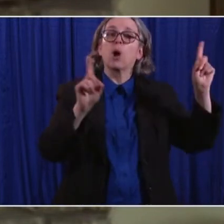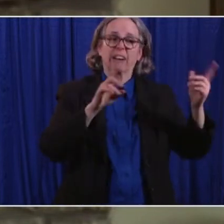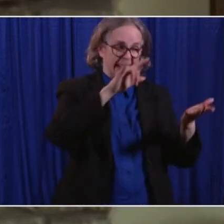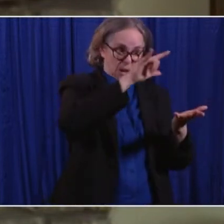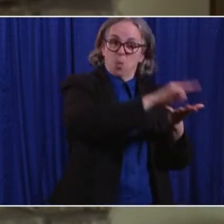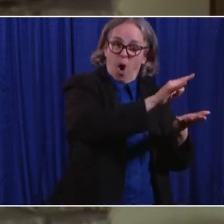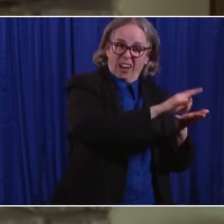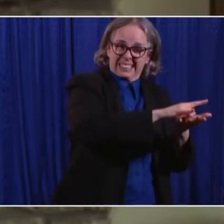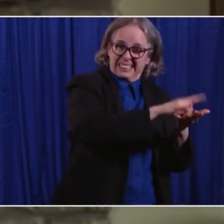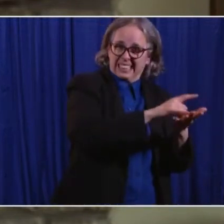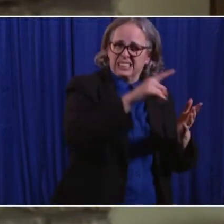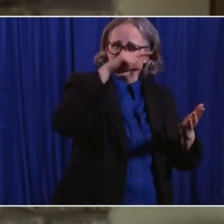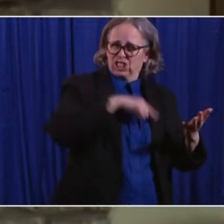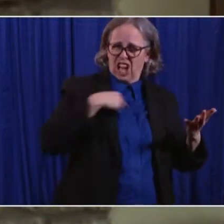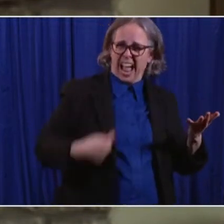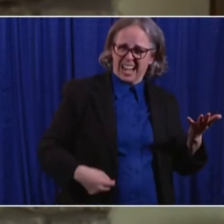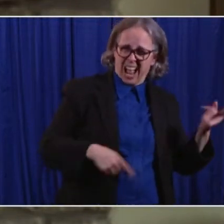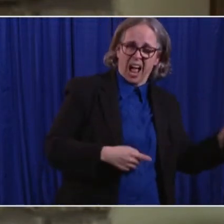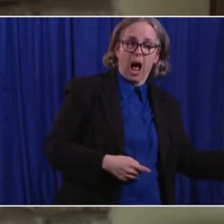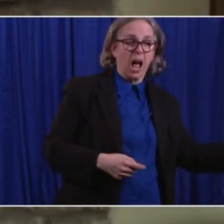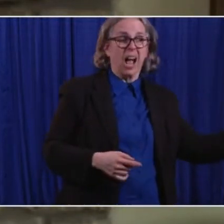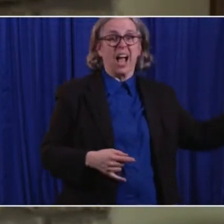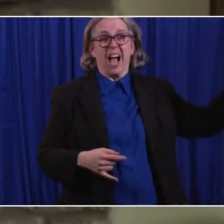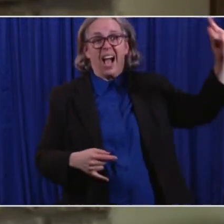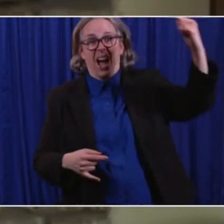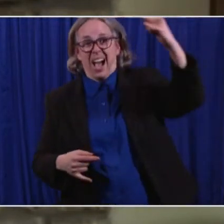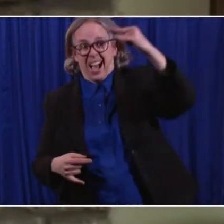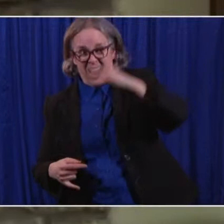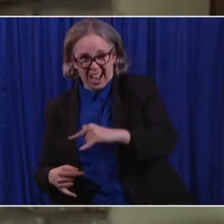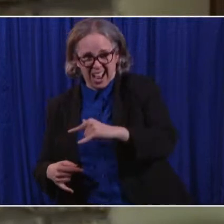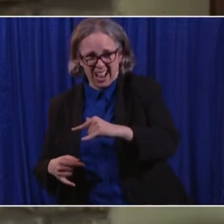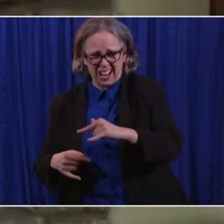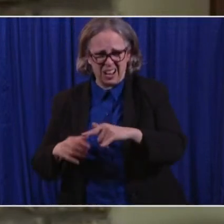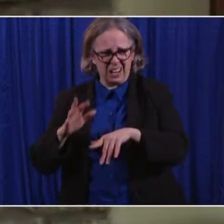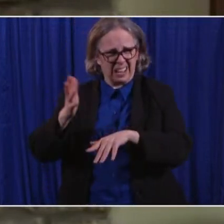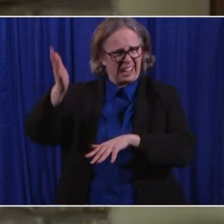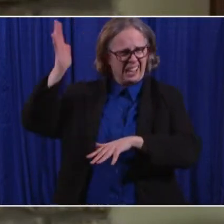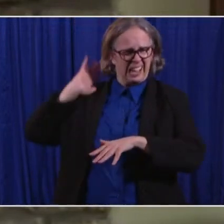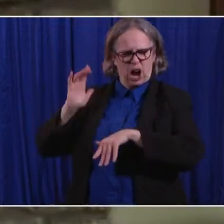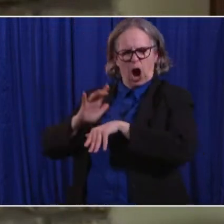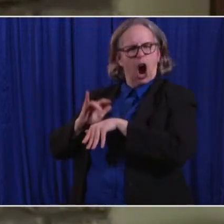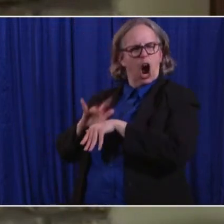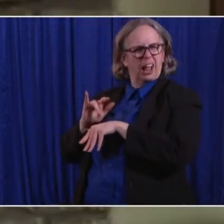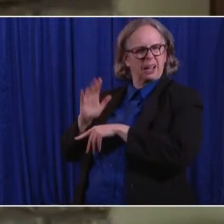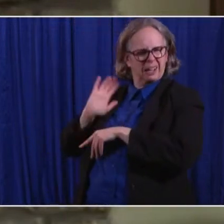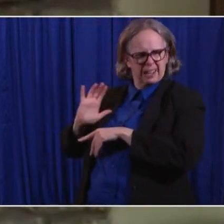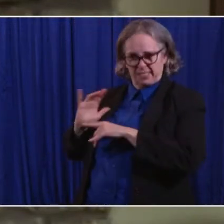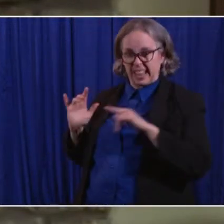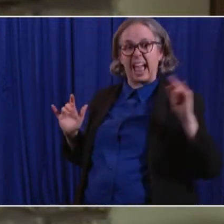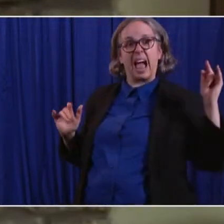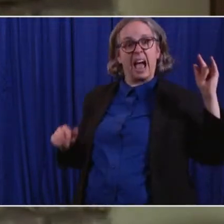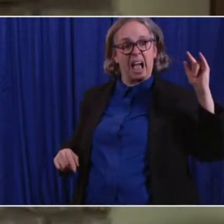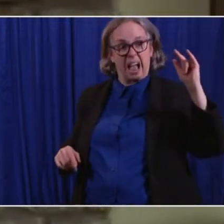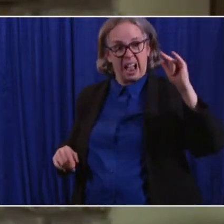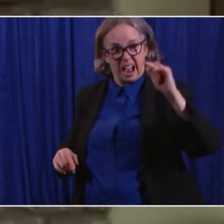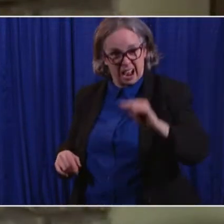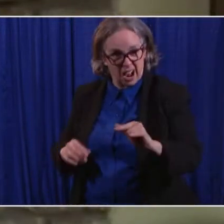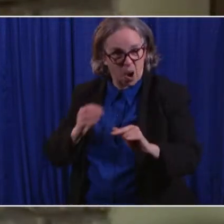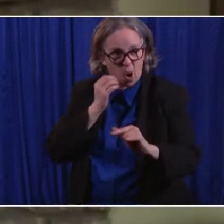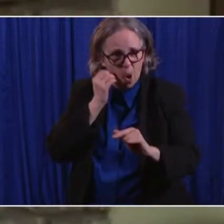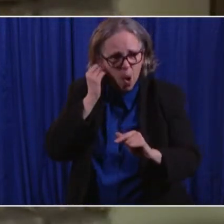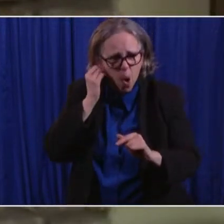And this was when the outbreak was going on over there. They flew in, they came back to